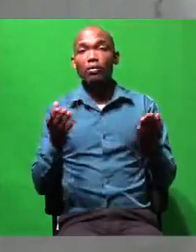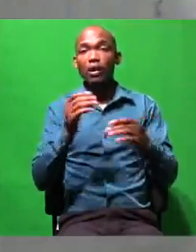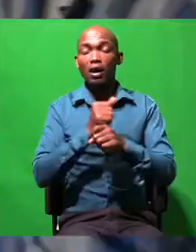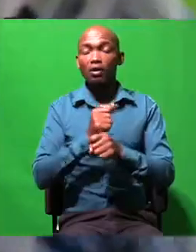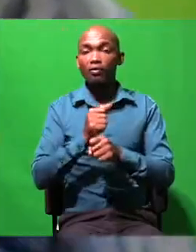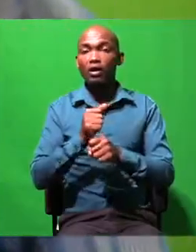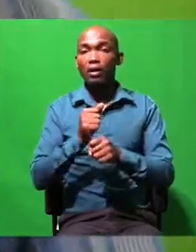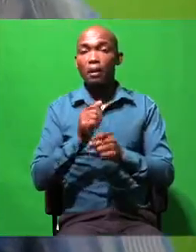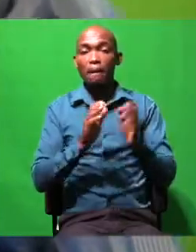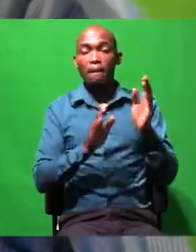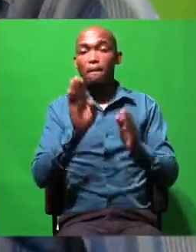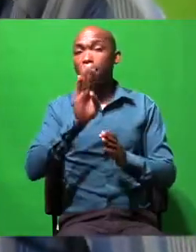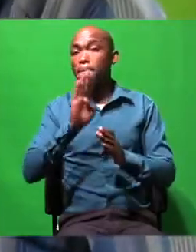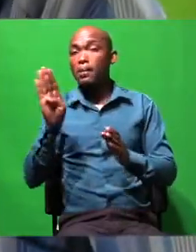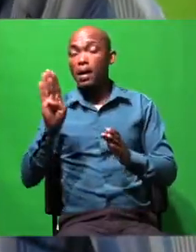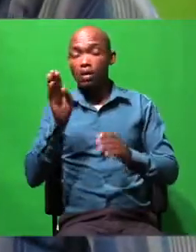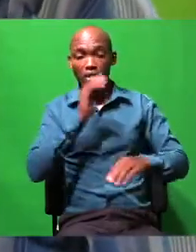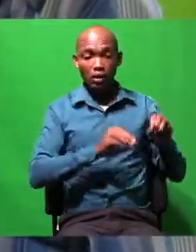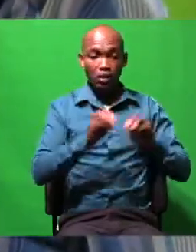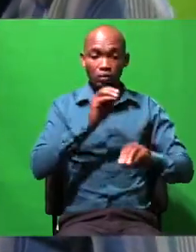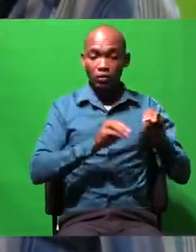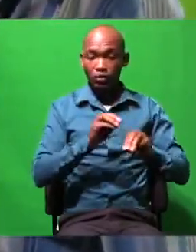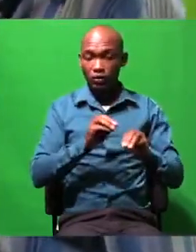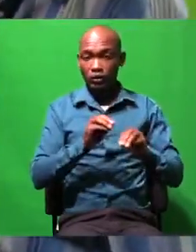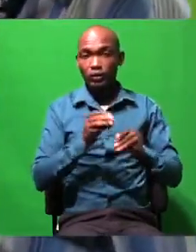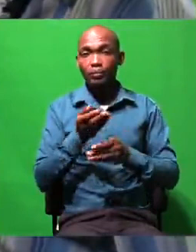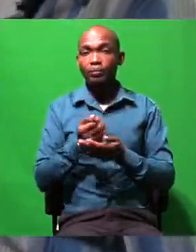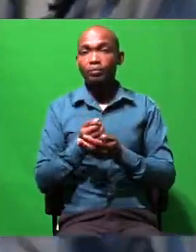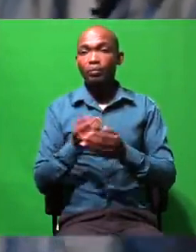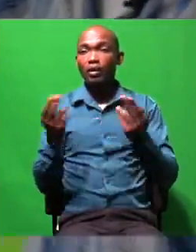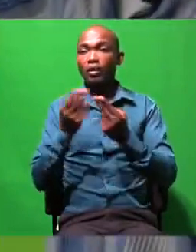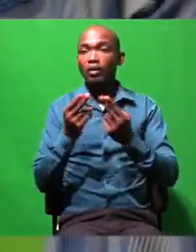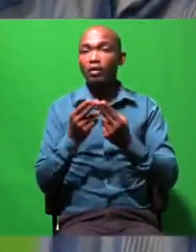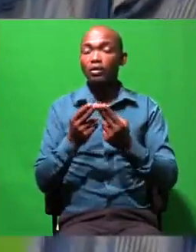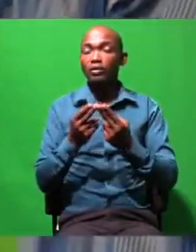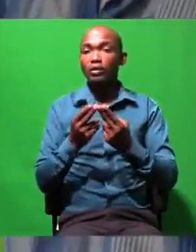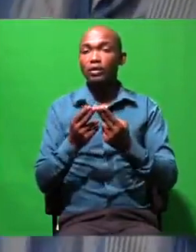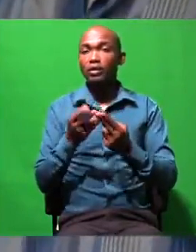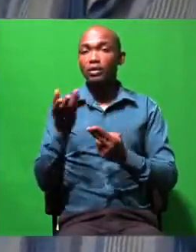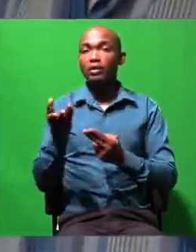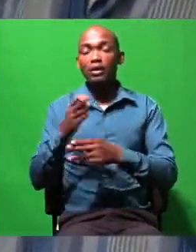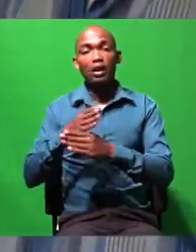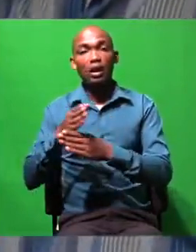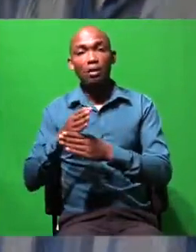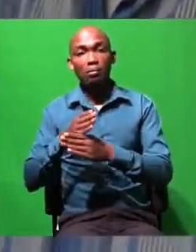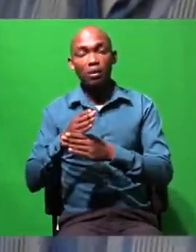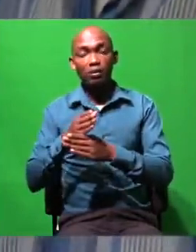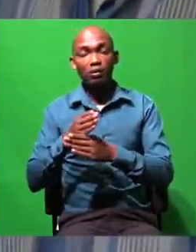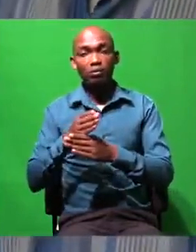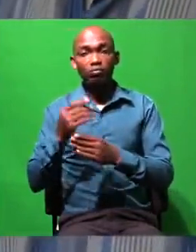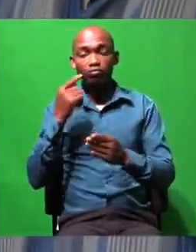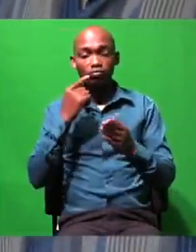said we have biochemistry. So there is interrelation between biology and chemistry, and this is about, for